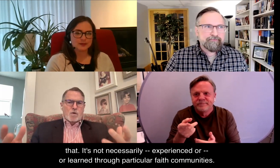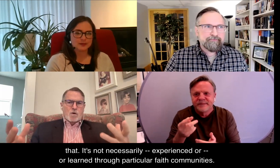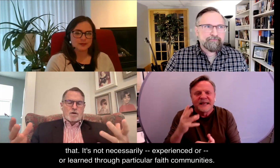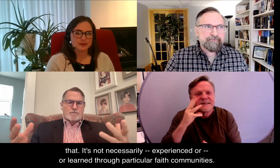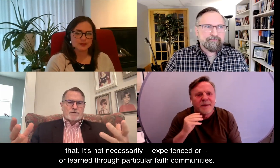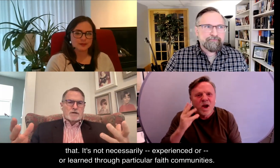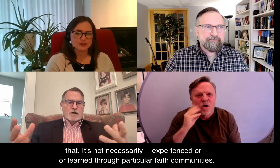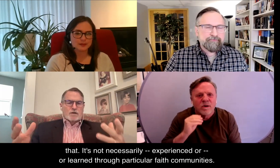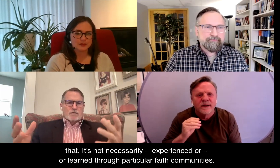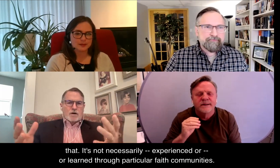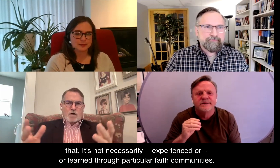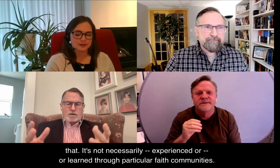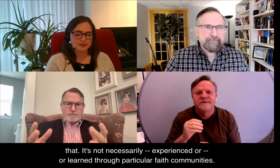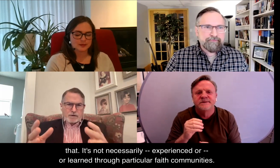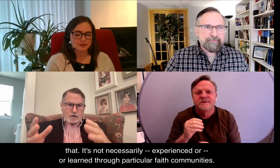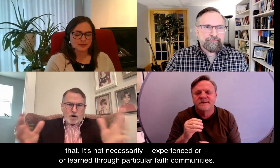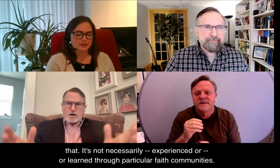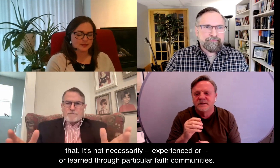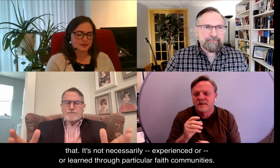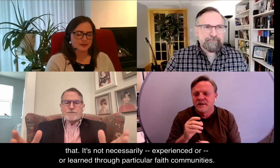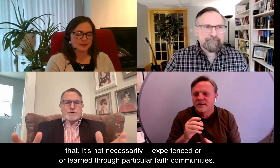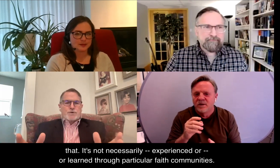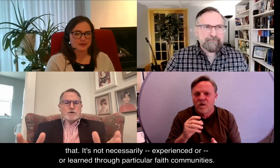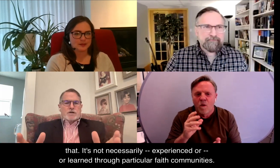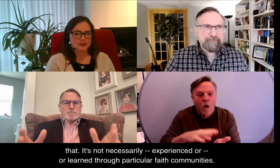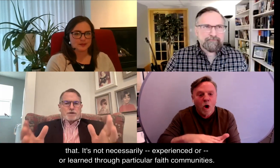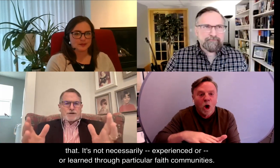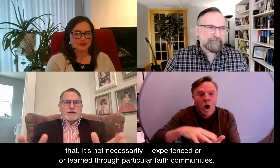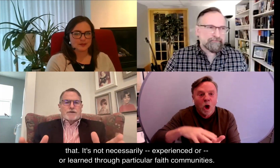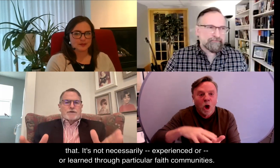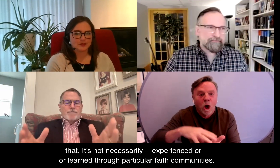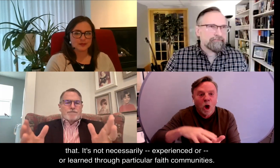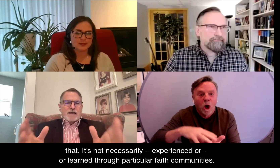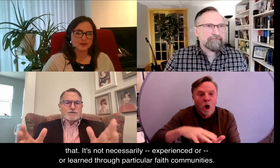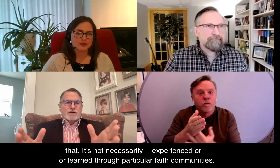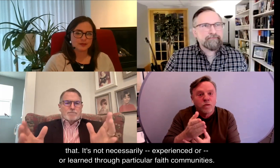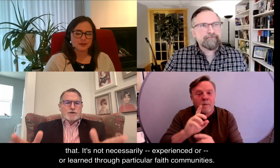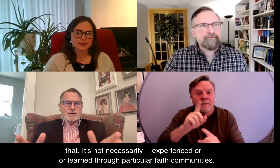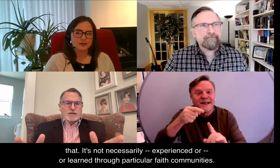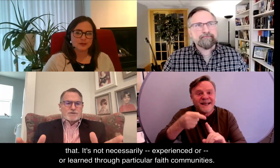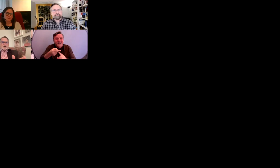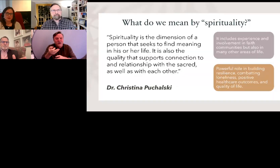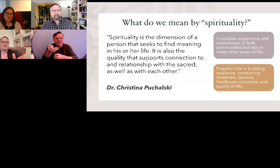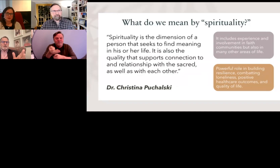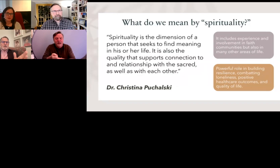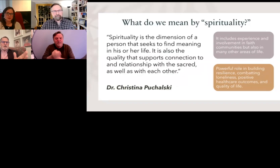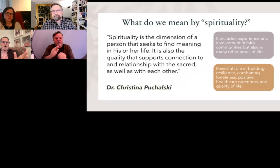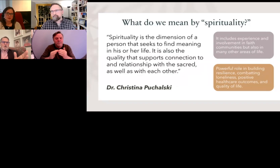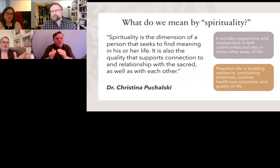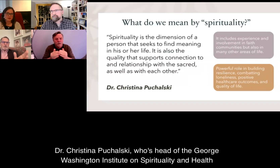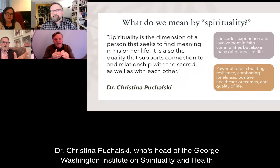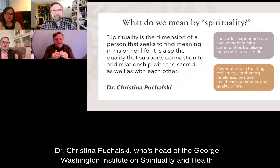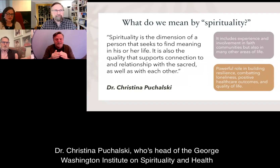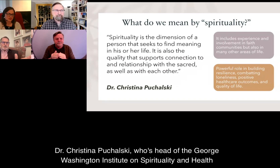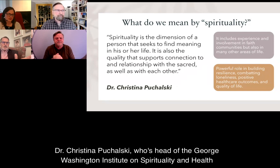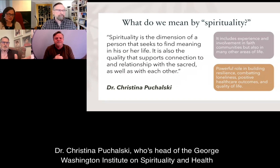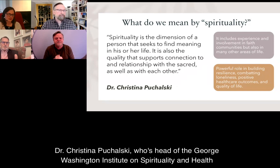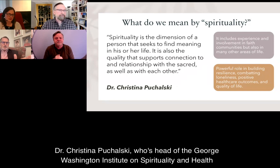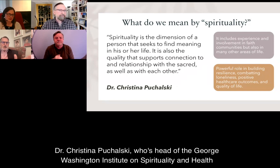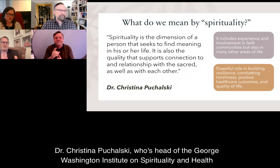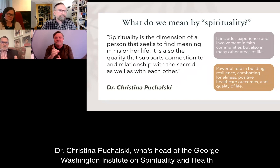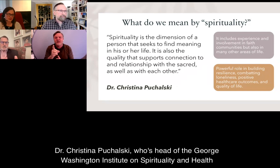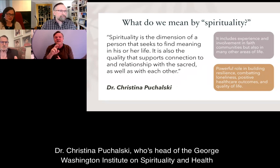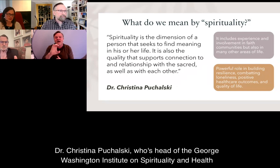experienced or learned through particular faith communities. Dr.